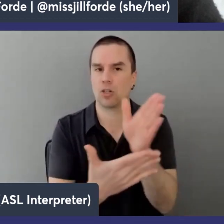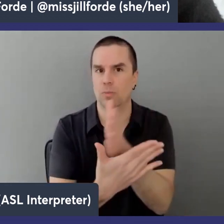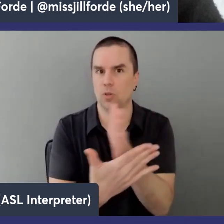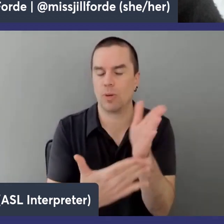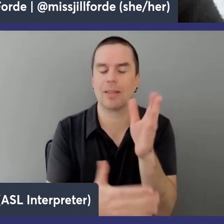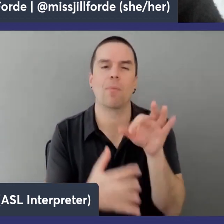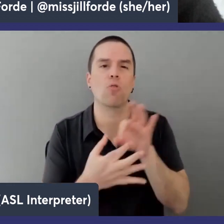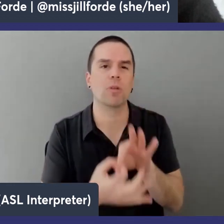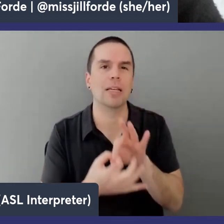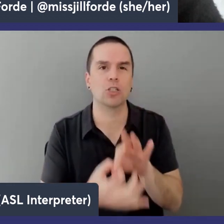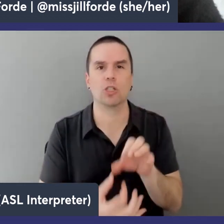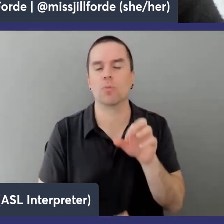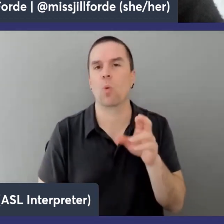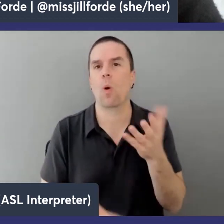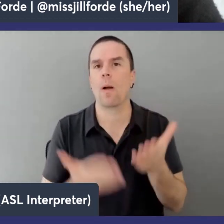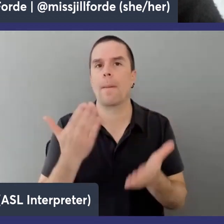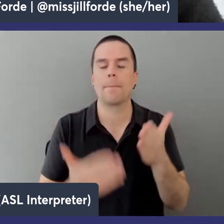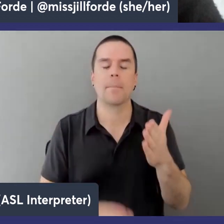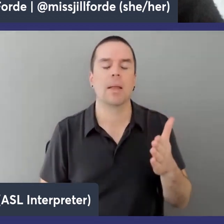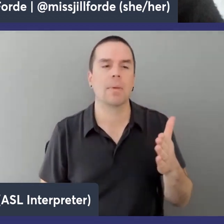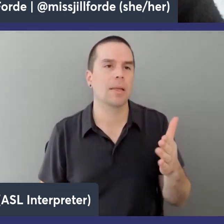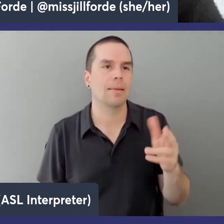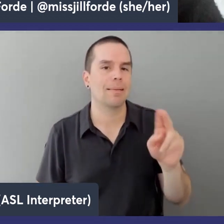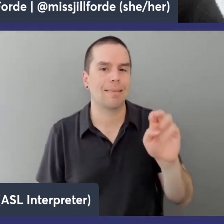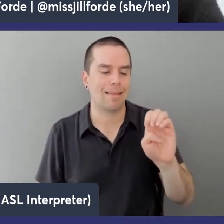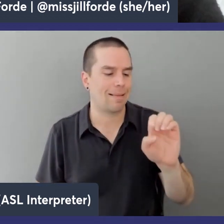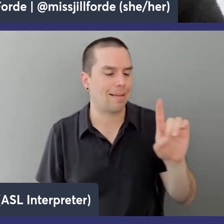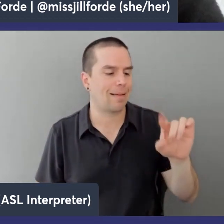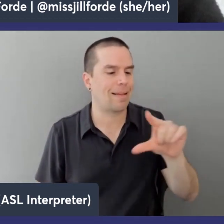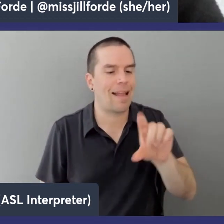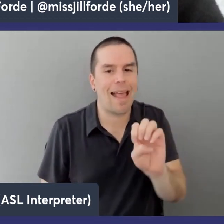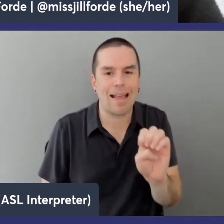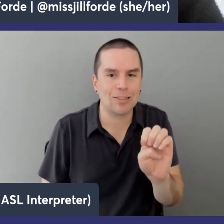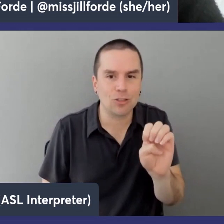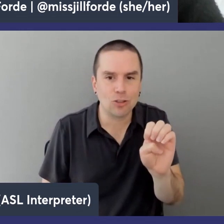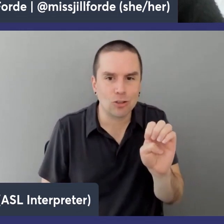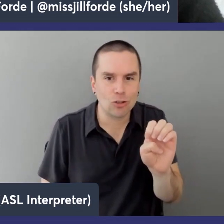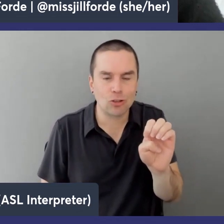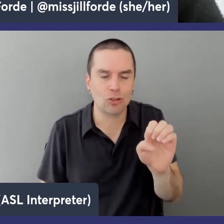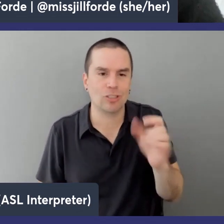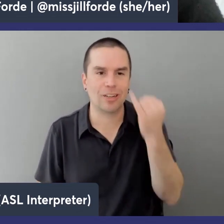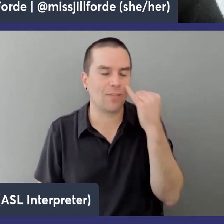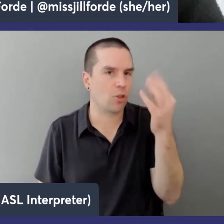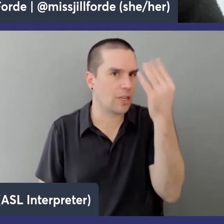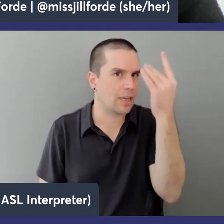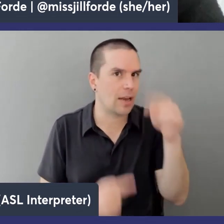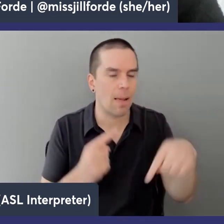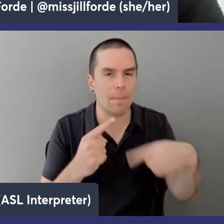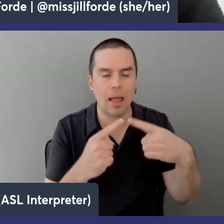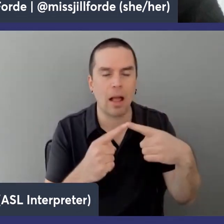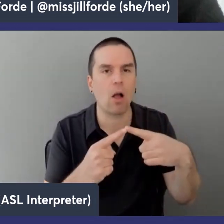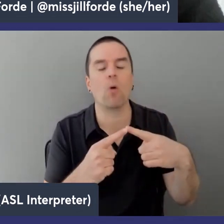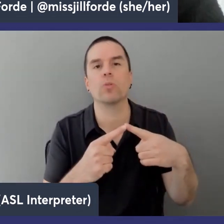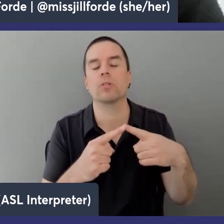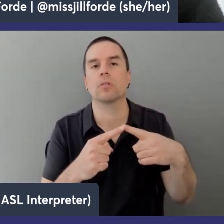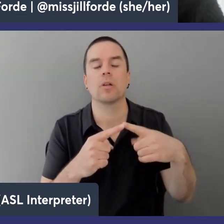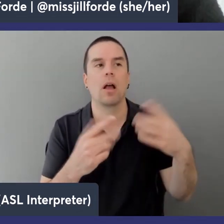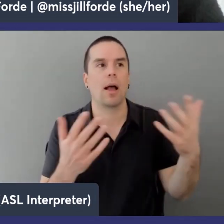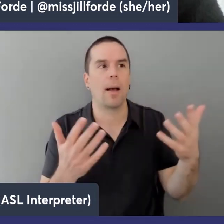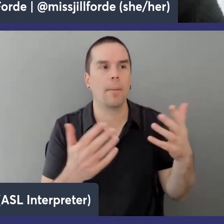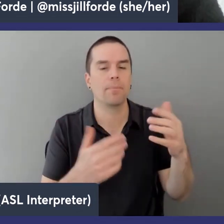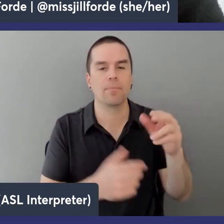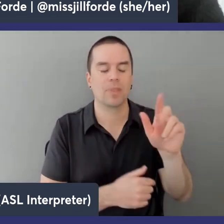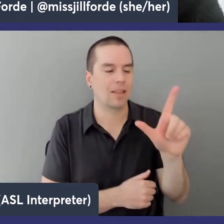it's a nose edge or a friend's edge if you want to think about it in terms of like how Twitter works or Facebook and LinkedIn sort of works. And graphs are